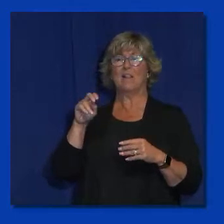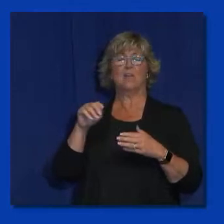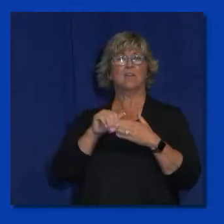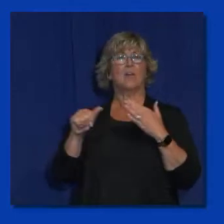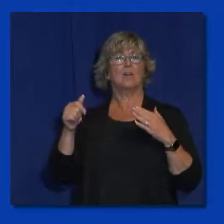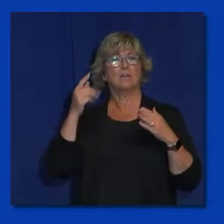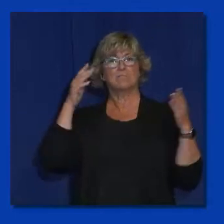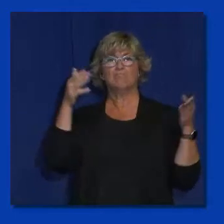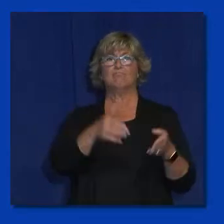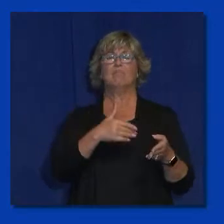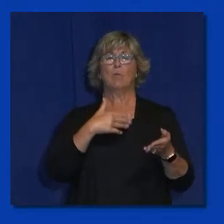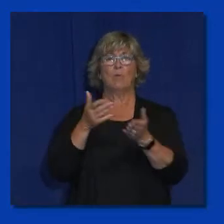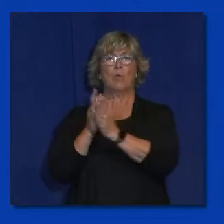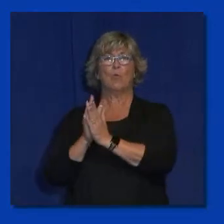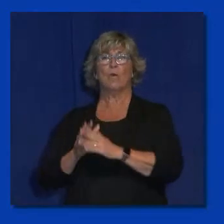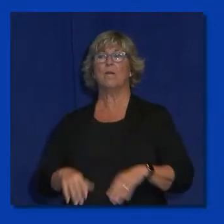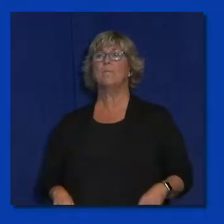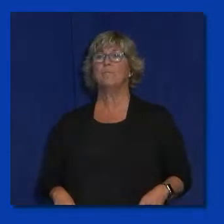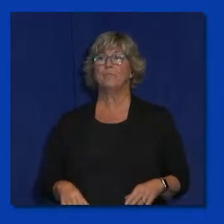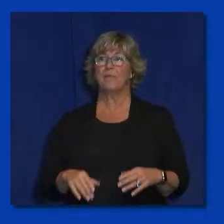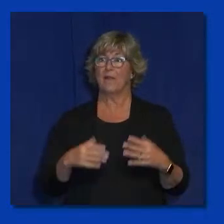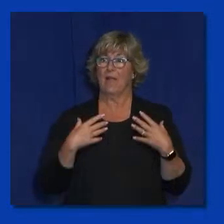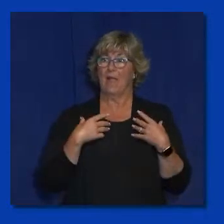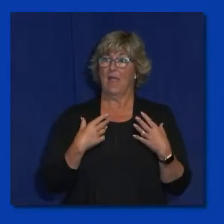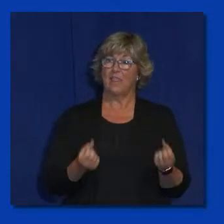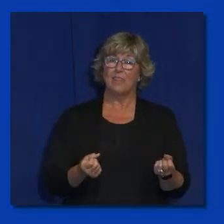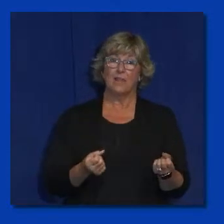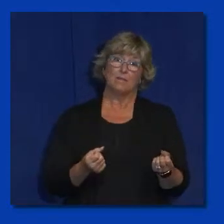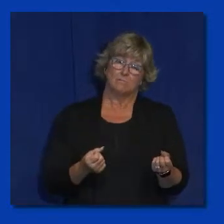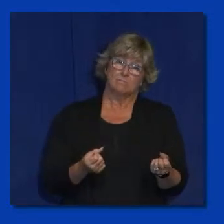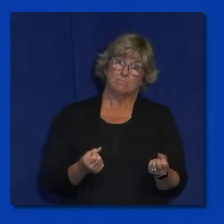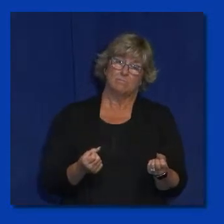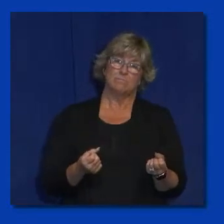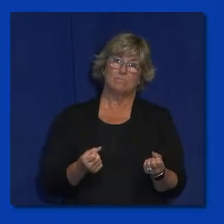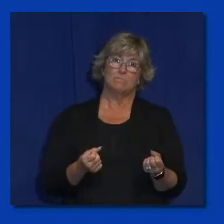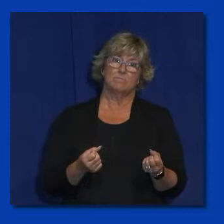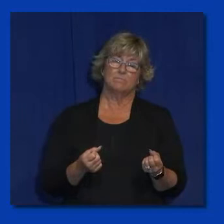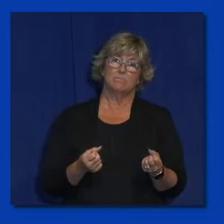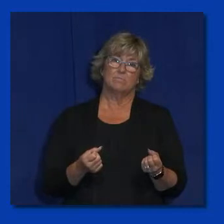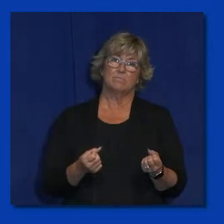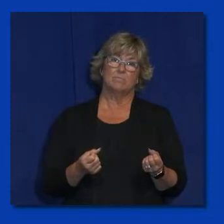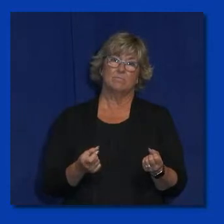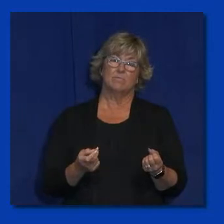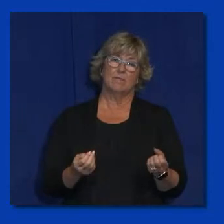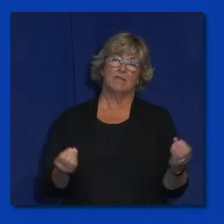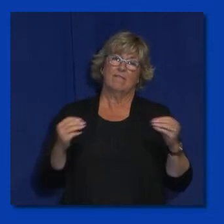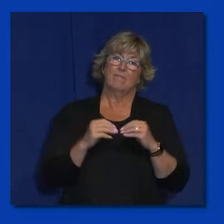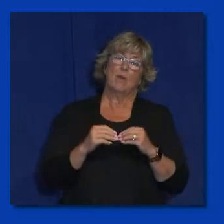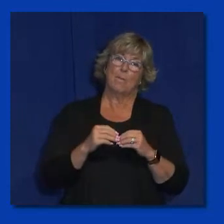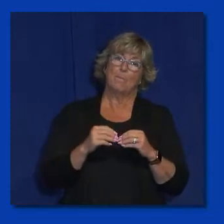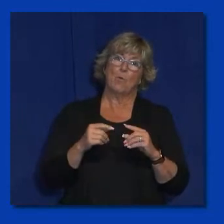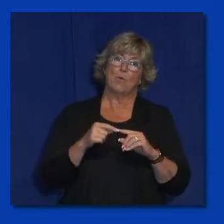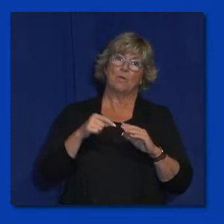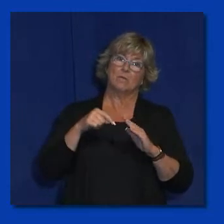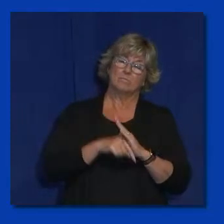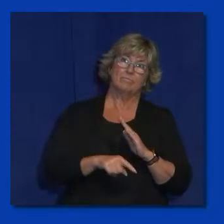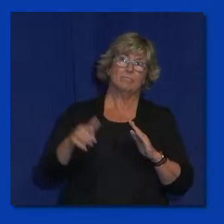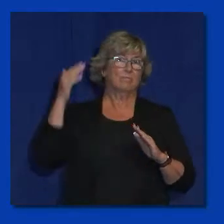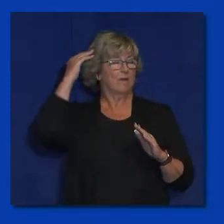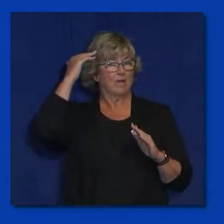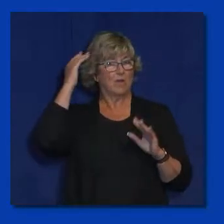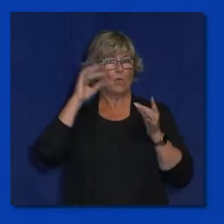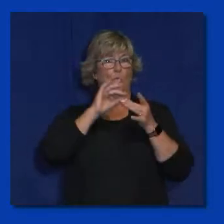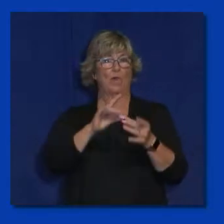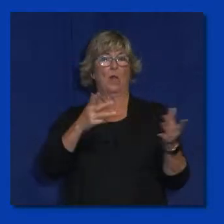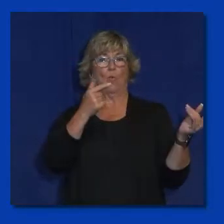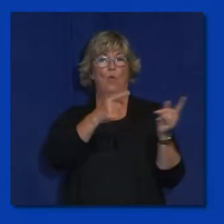we're requesting. Health, understandably, has expanded even deeper in one's consciousness as it relates